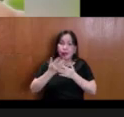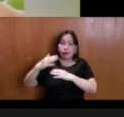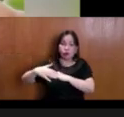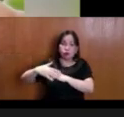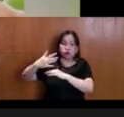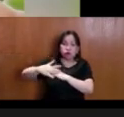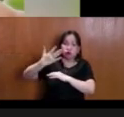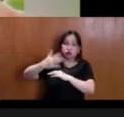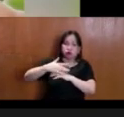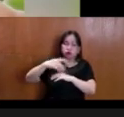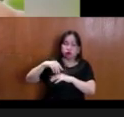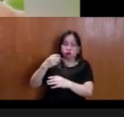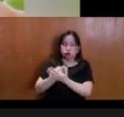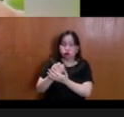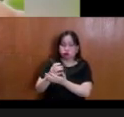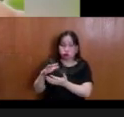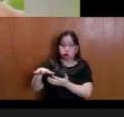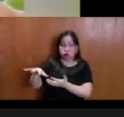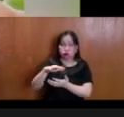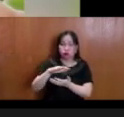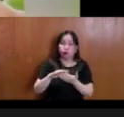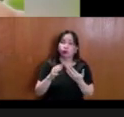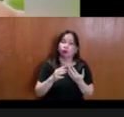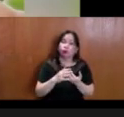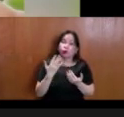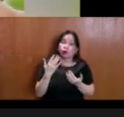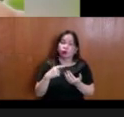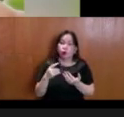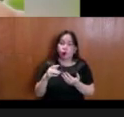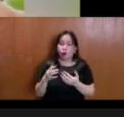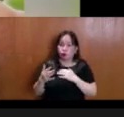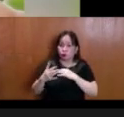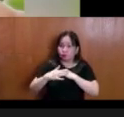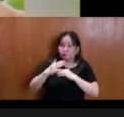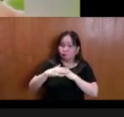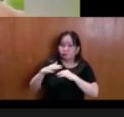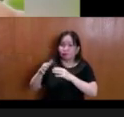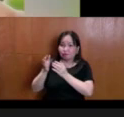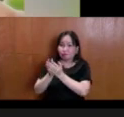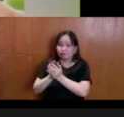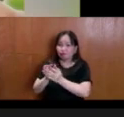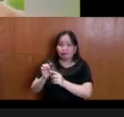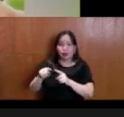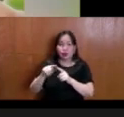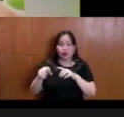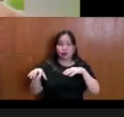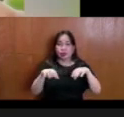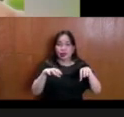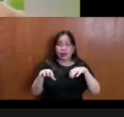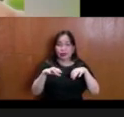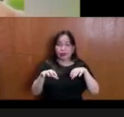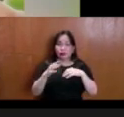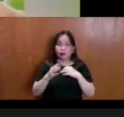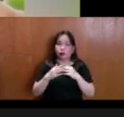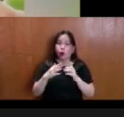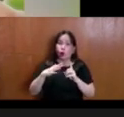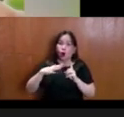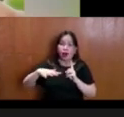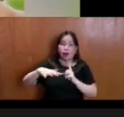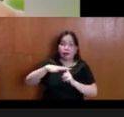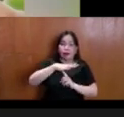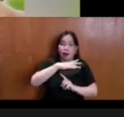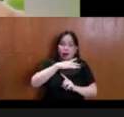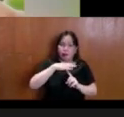and based on that, coastal tourism and recreational activities, where most of the environmental impacts